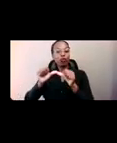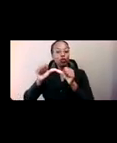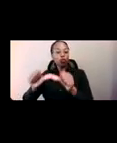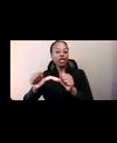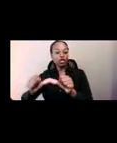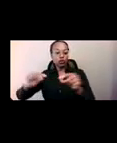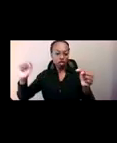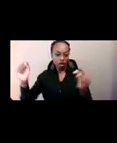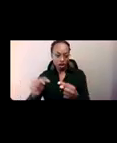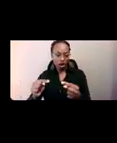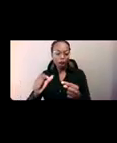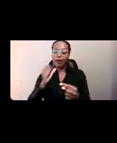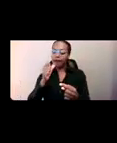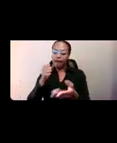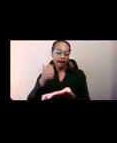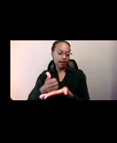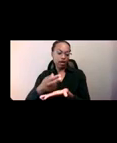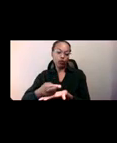than rehabilitation.